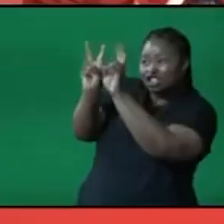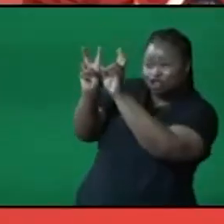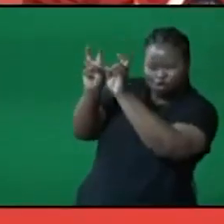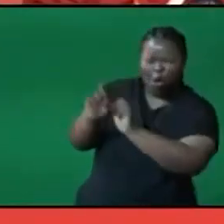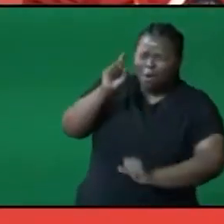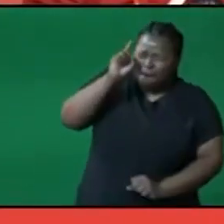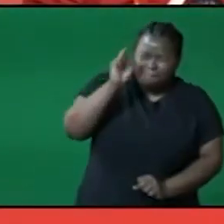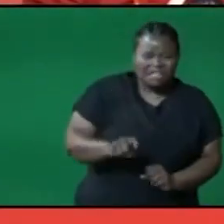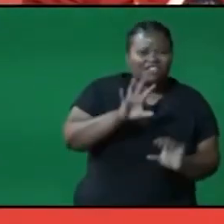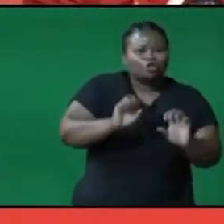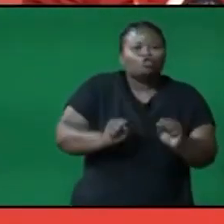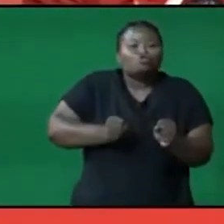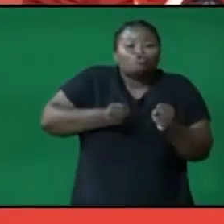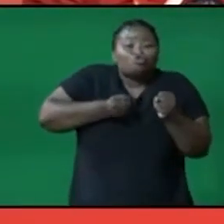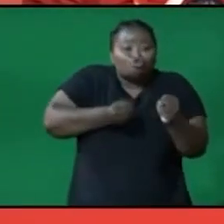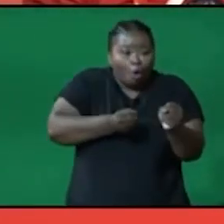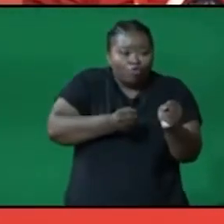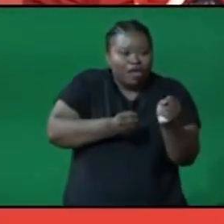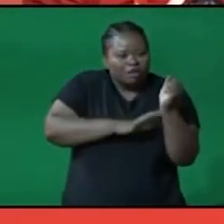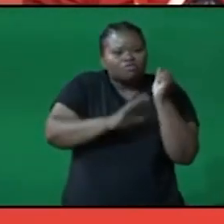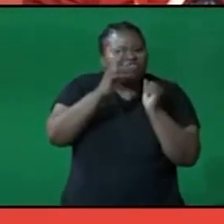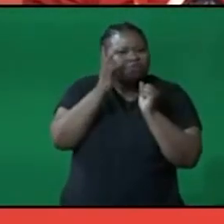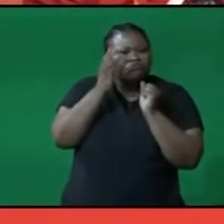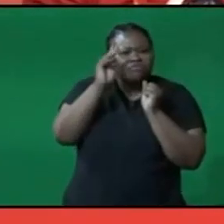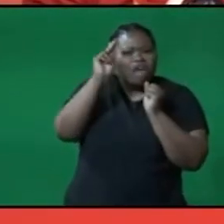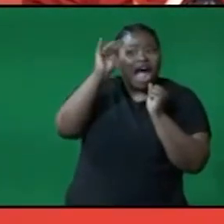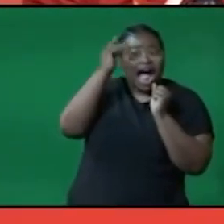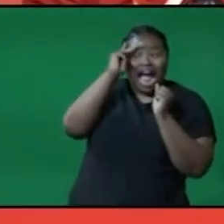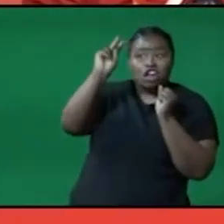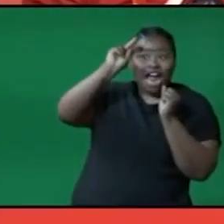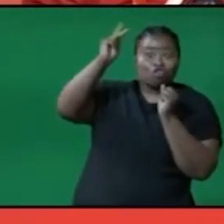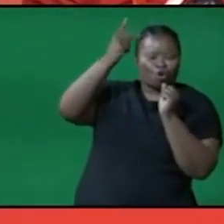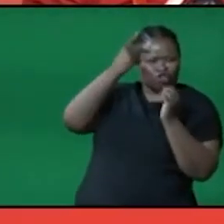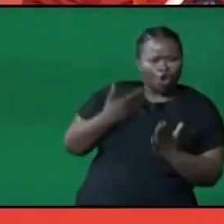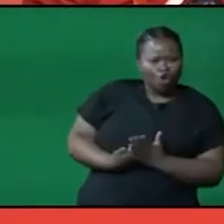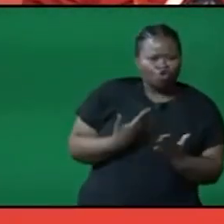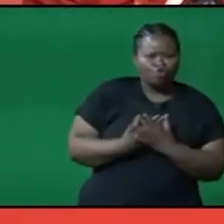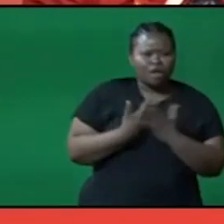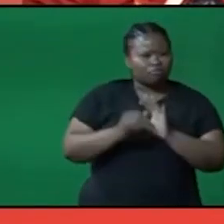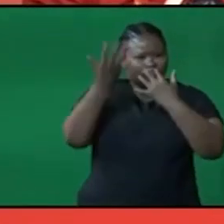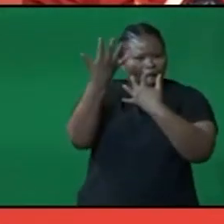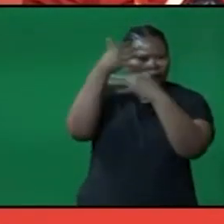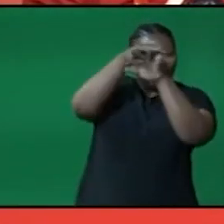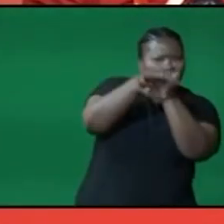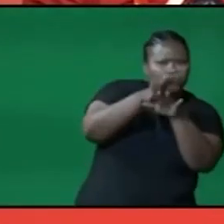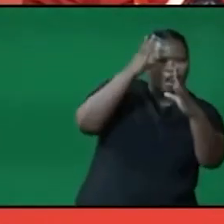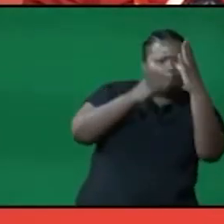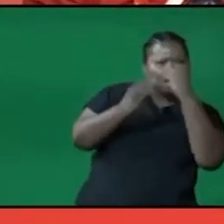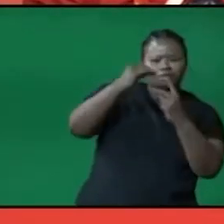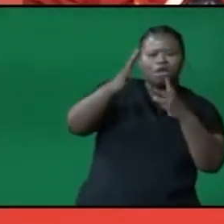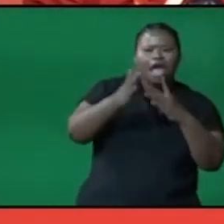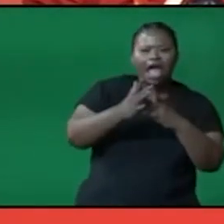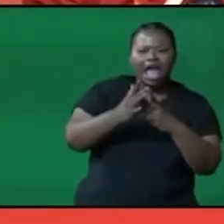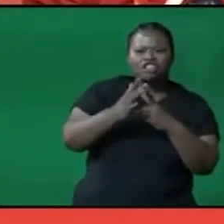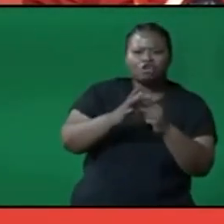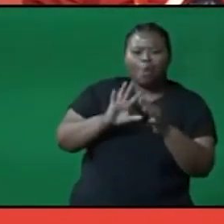a strong grasp of ideology in order to be able to apply the Marxist, Leninist, and